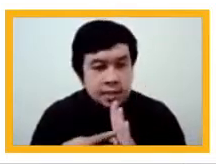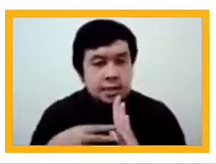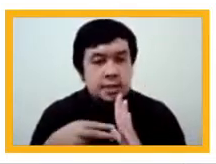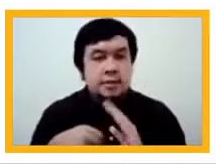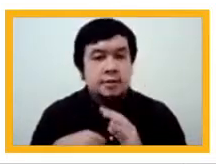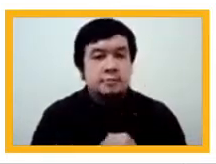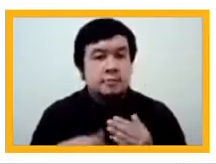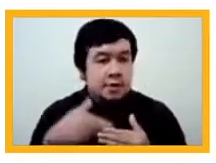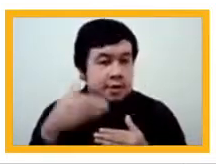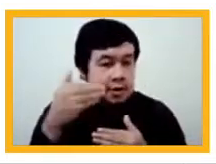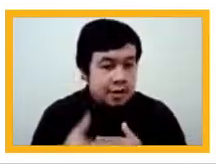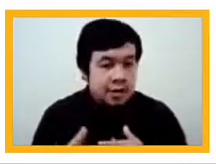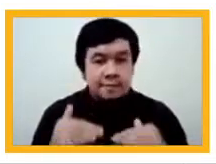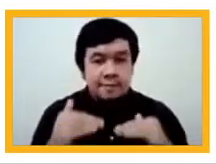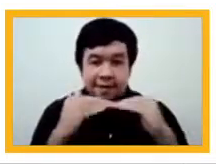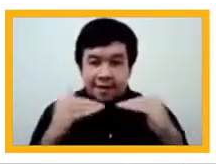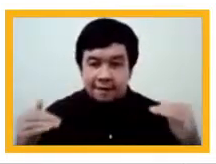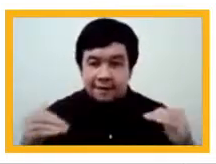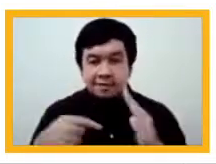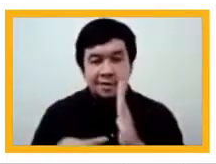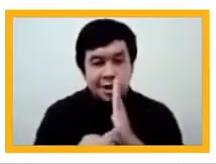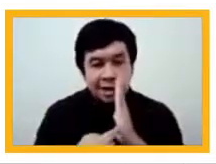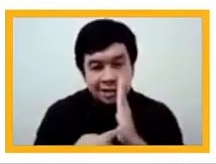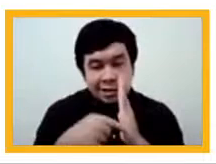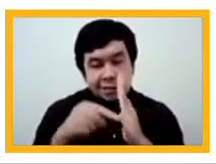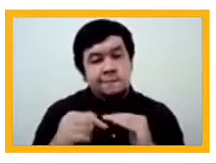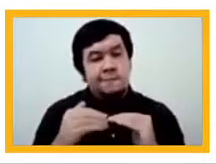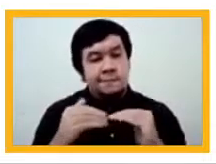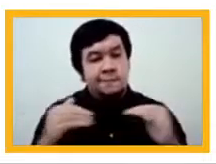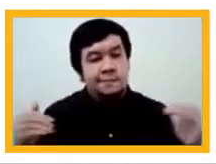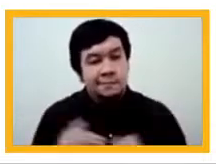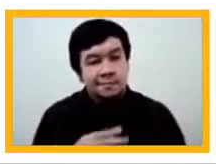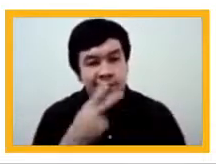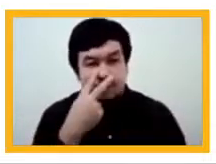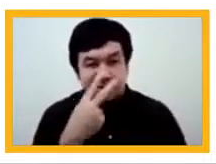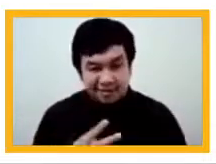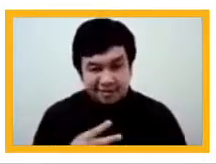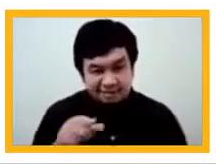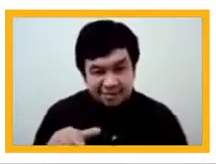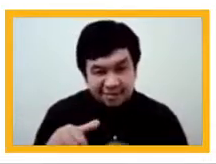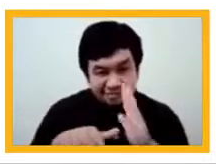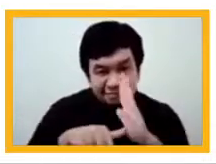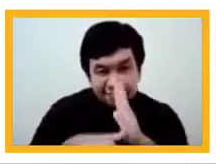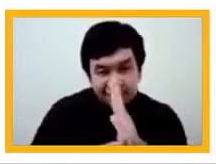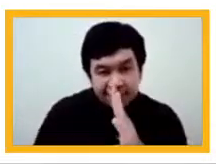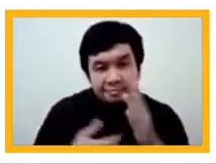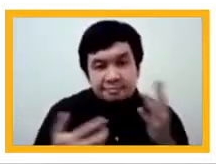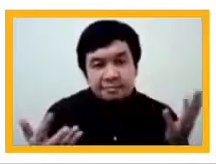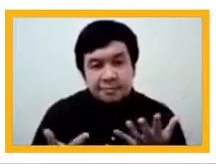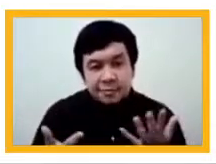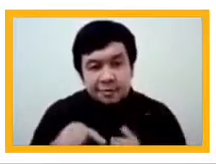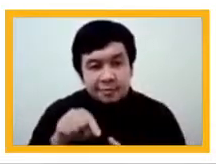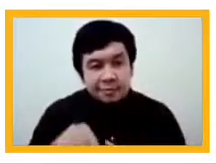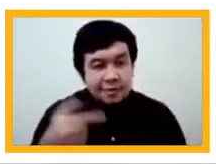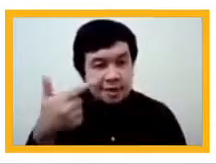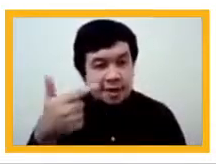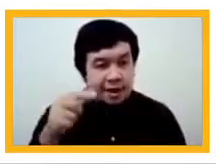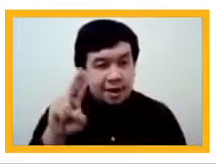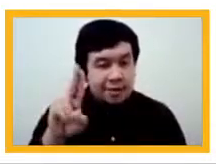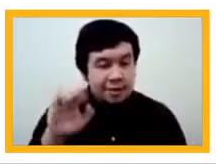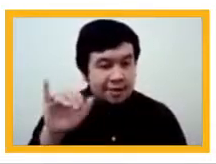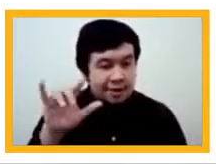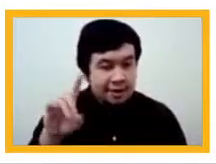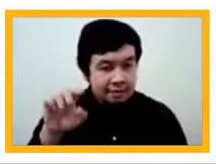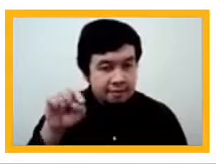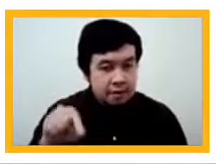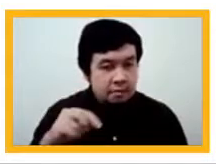education. So I can see you're touching on the points of maybe we need something like a guild, something that reflects the close